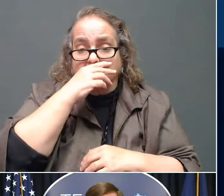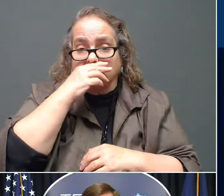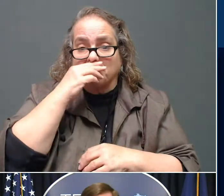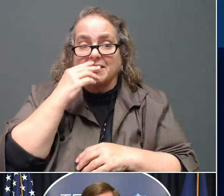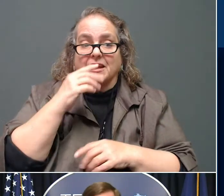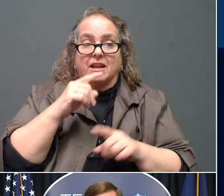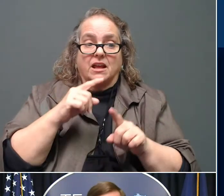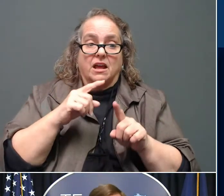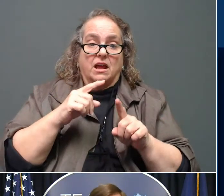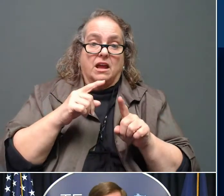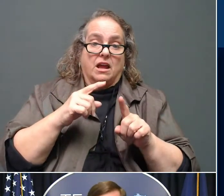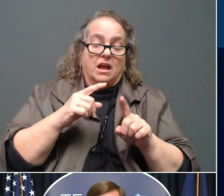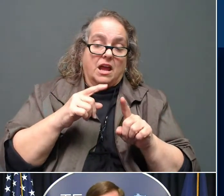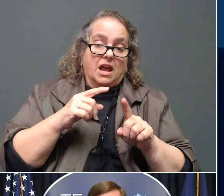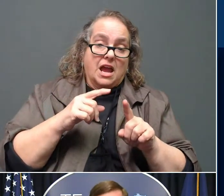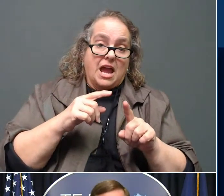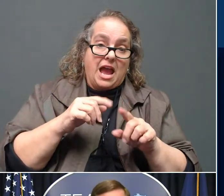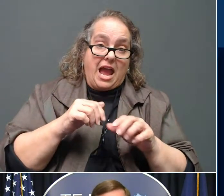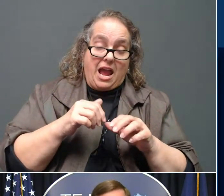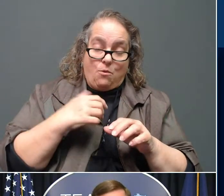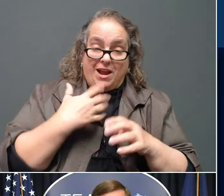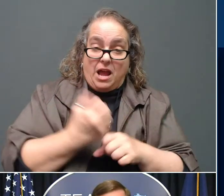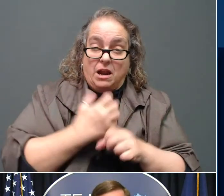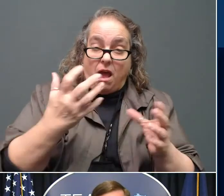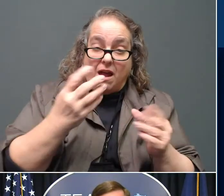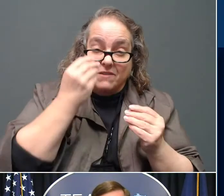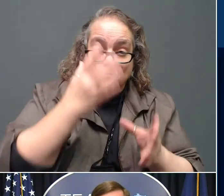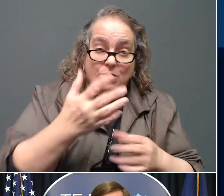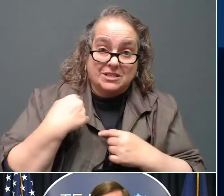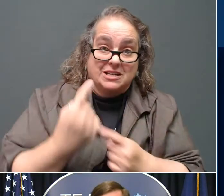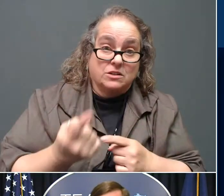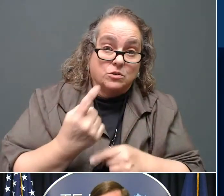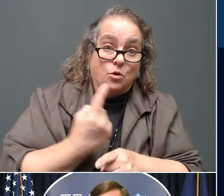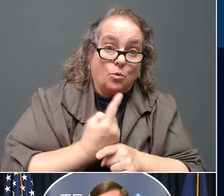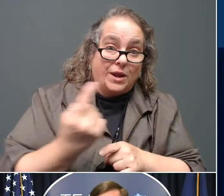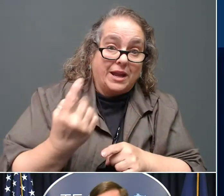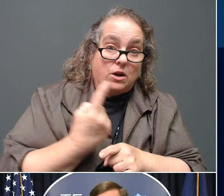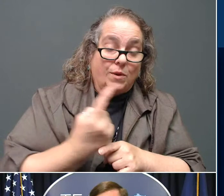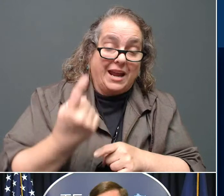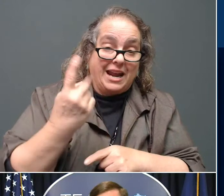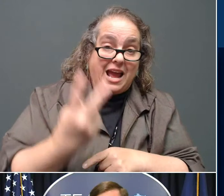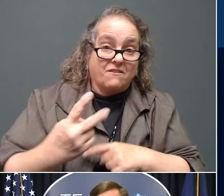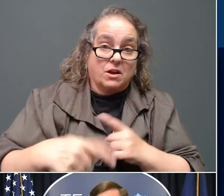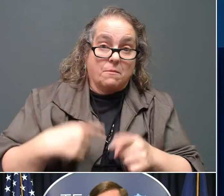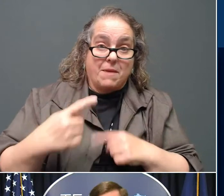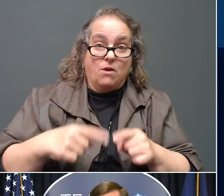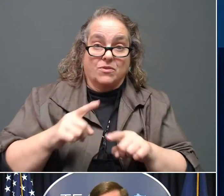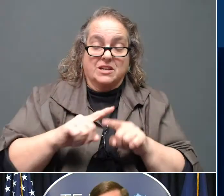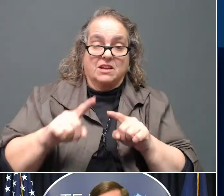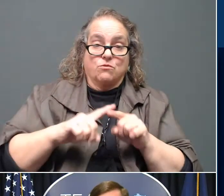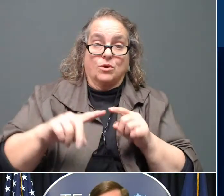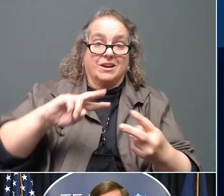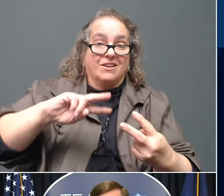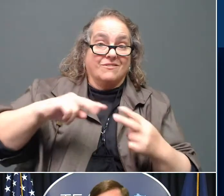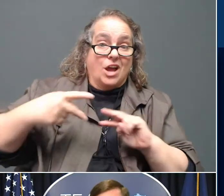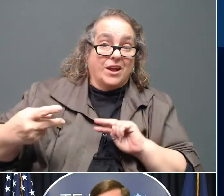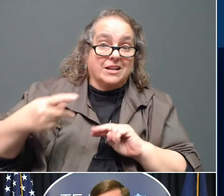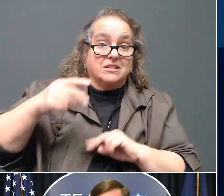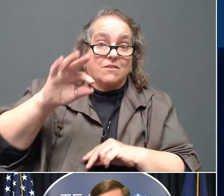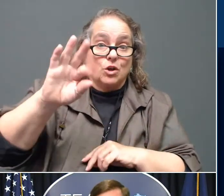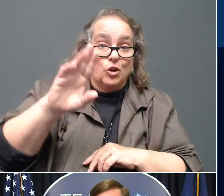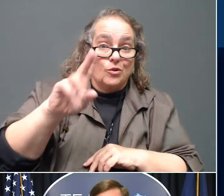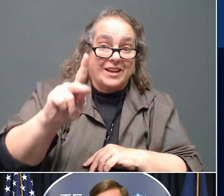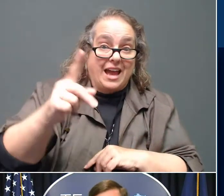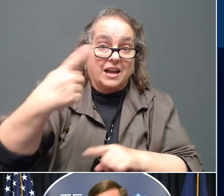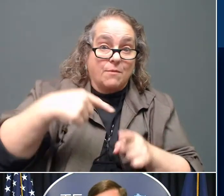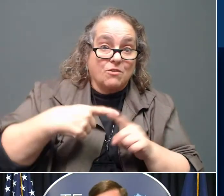variants. We've gotten a lot of information over the last week and a half about it. And we're seeing the UK variant certainly a